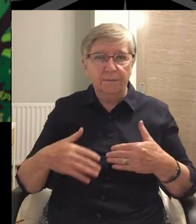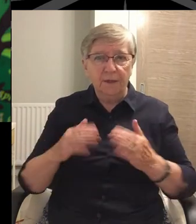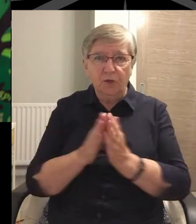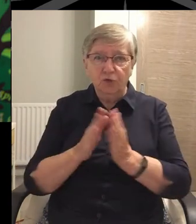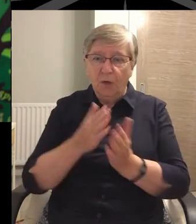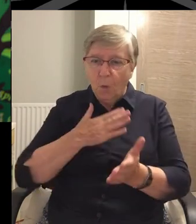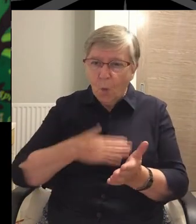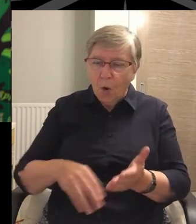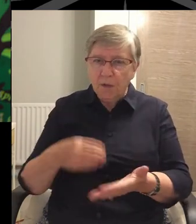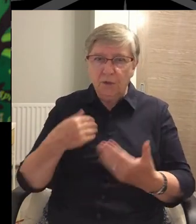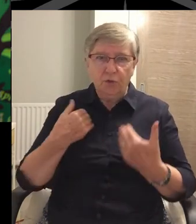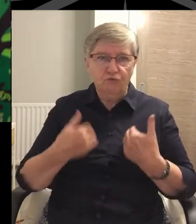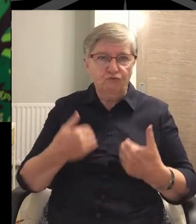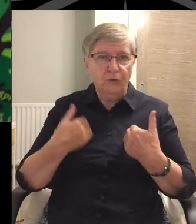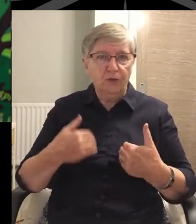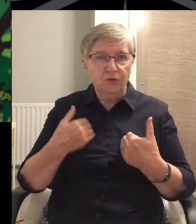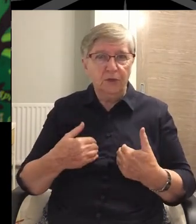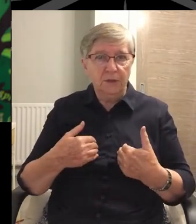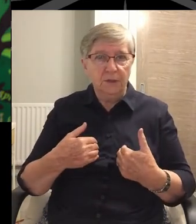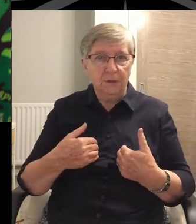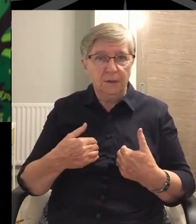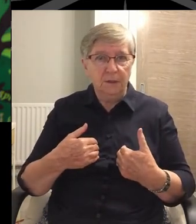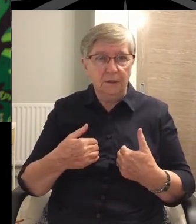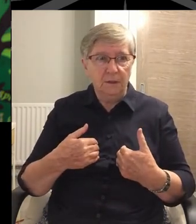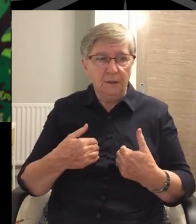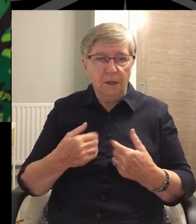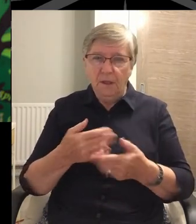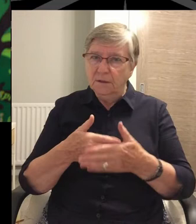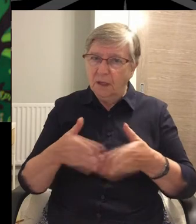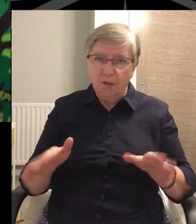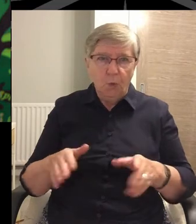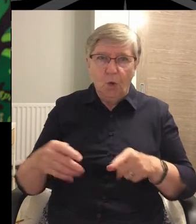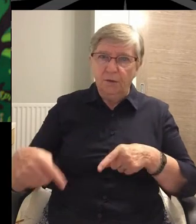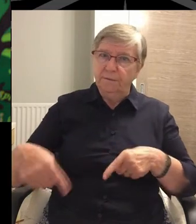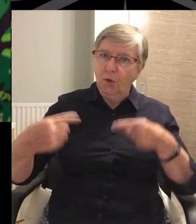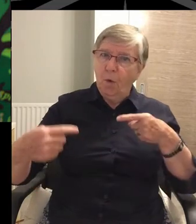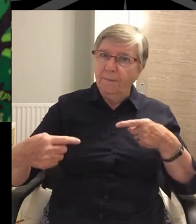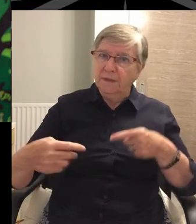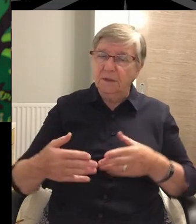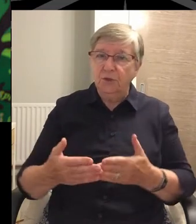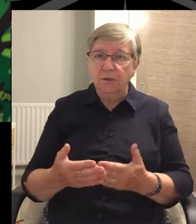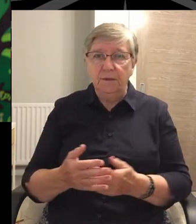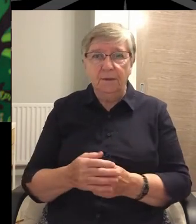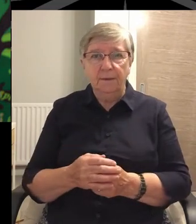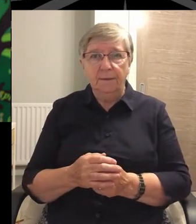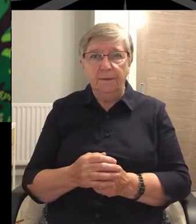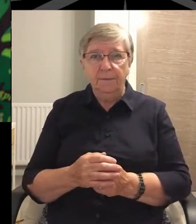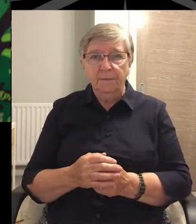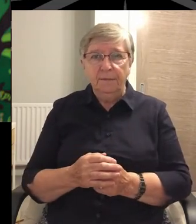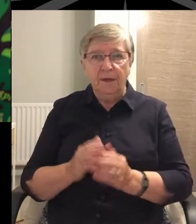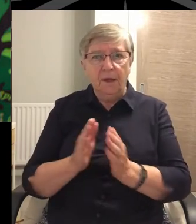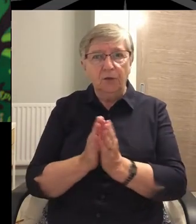suffering, a church that wants prosperity far more than it's ready to face adversity.